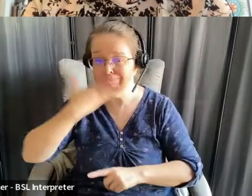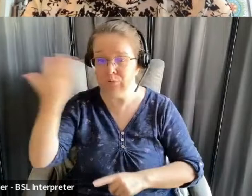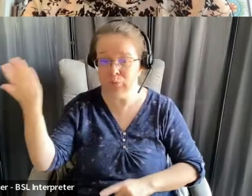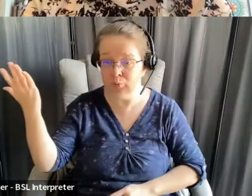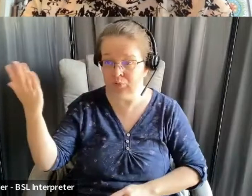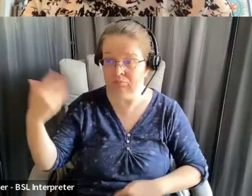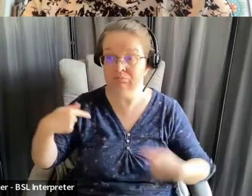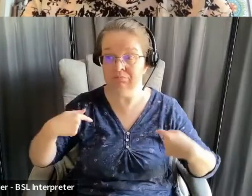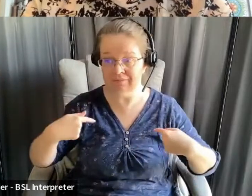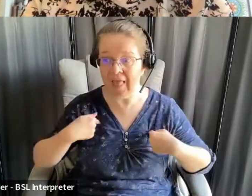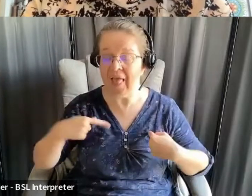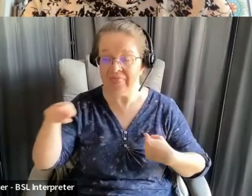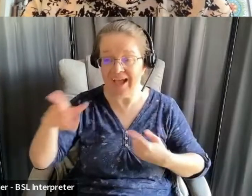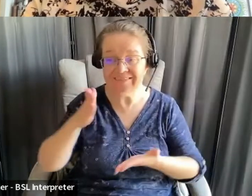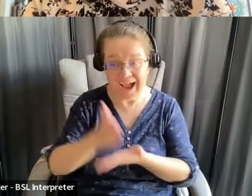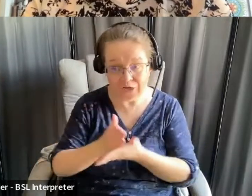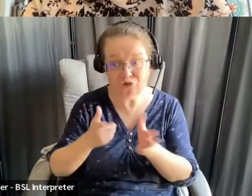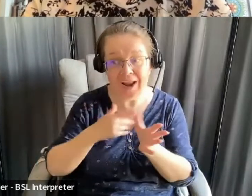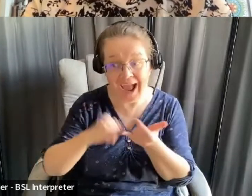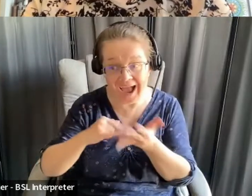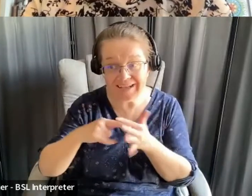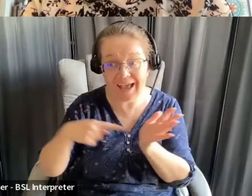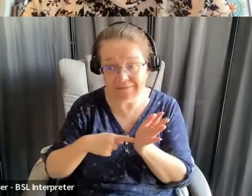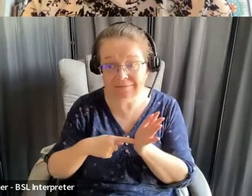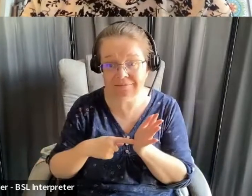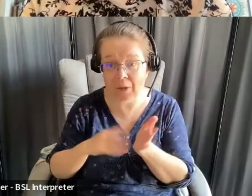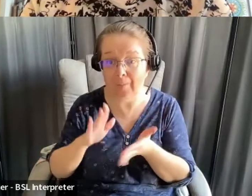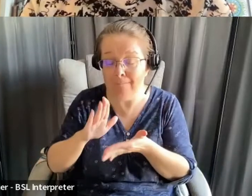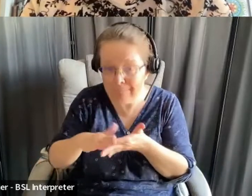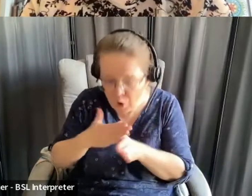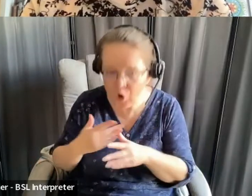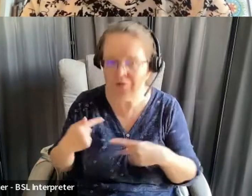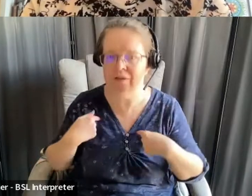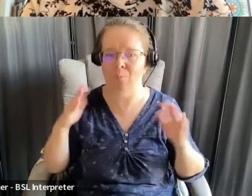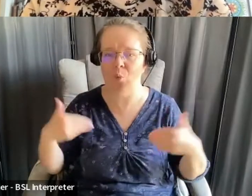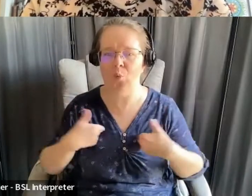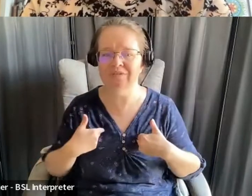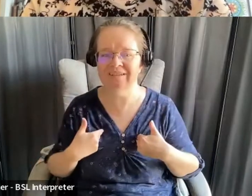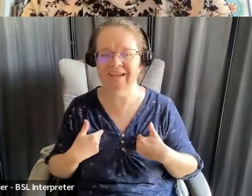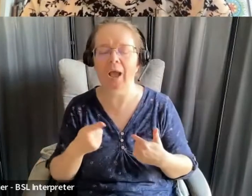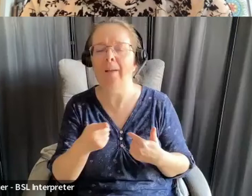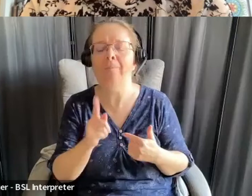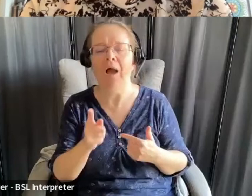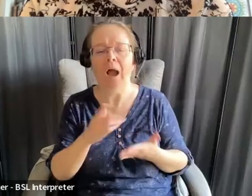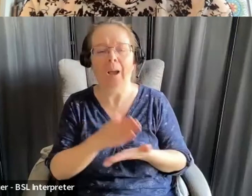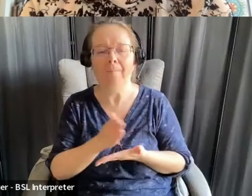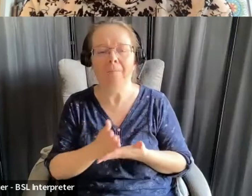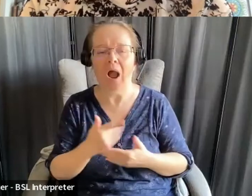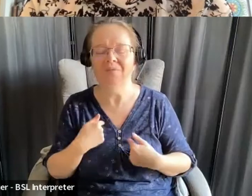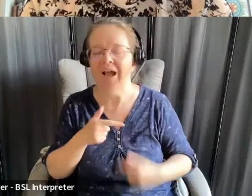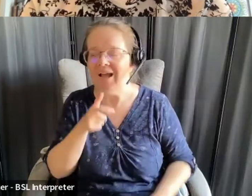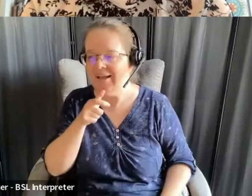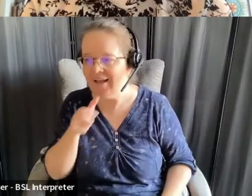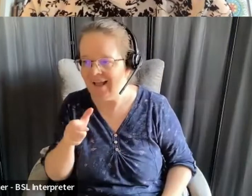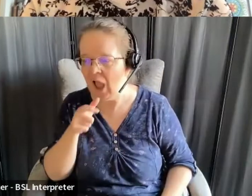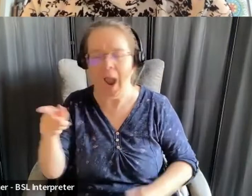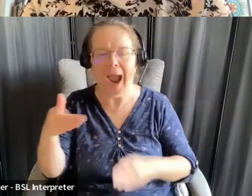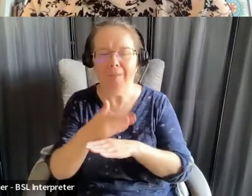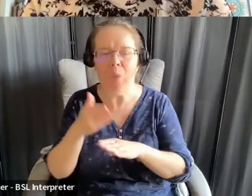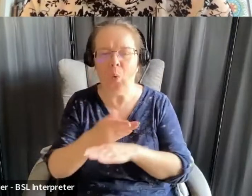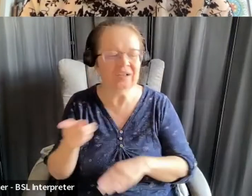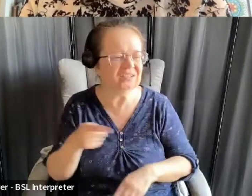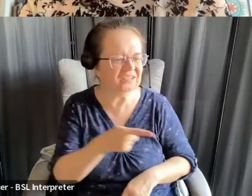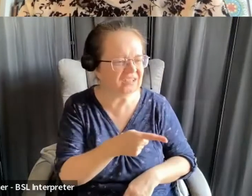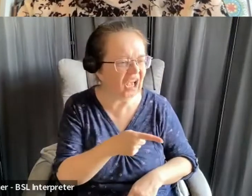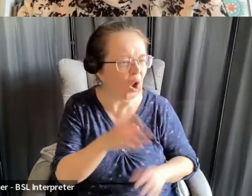a real asset to an employer. But more often than not, most employers don't see it like that.